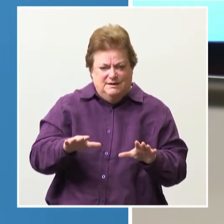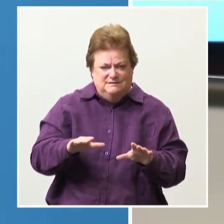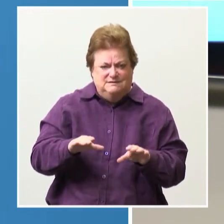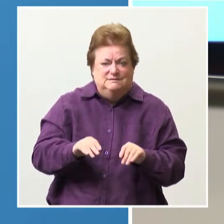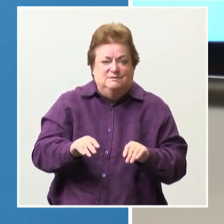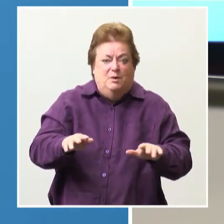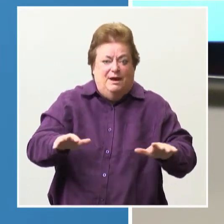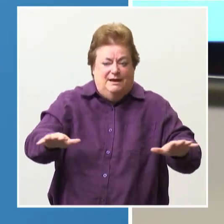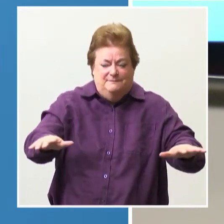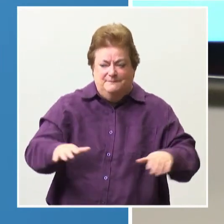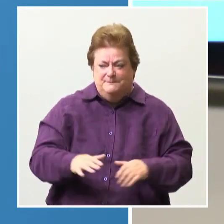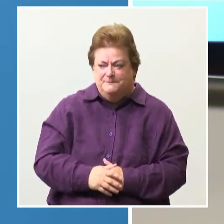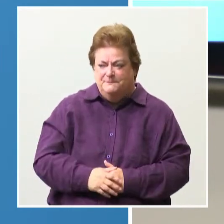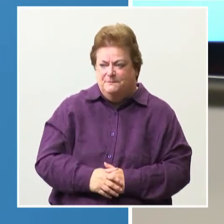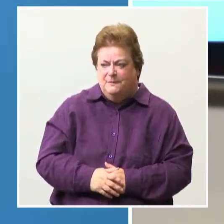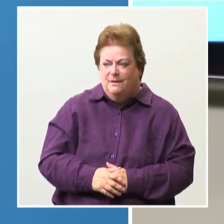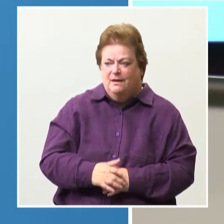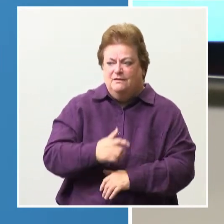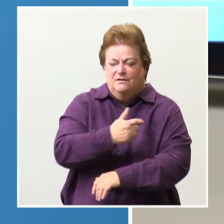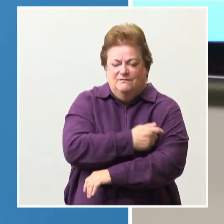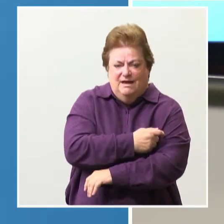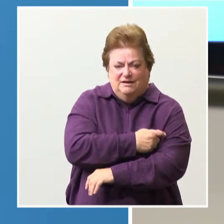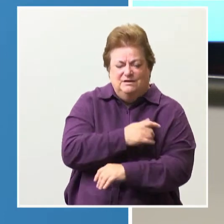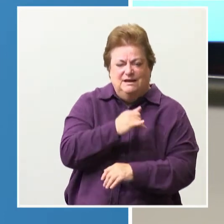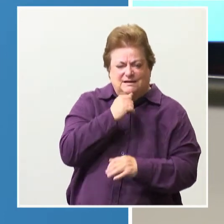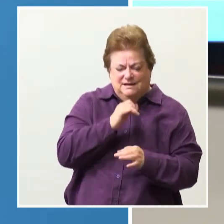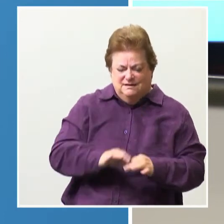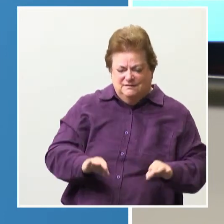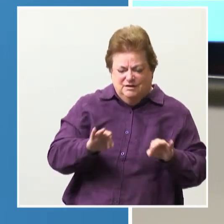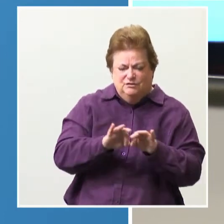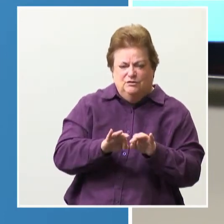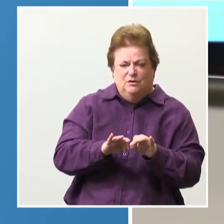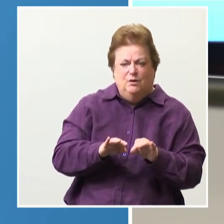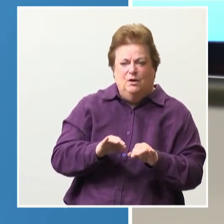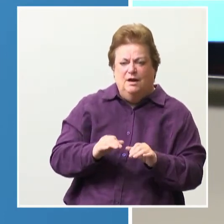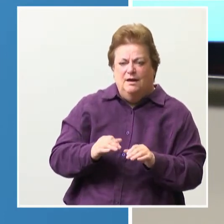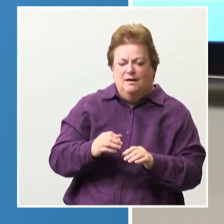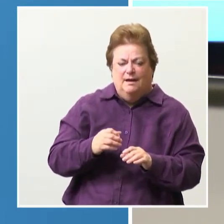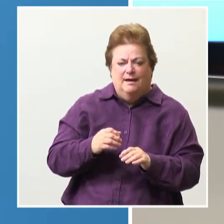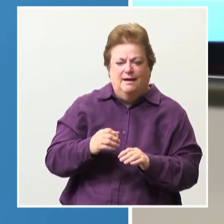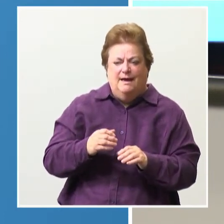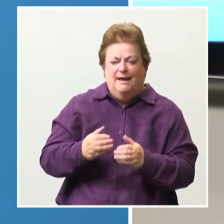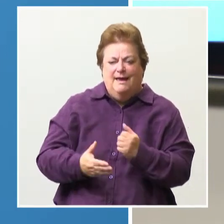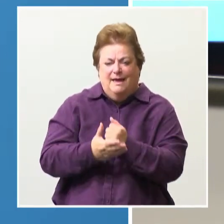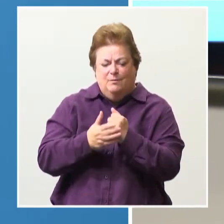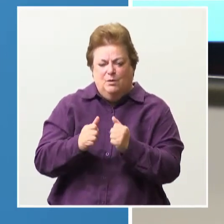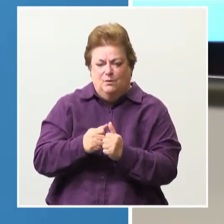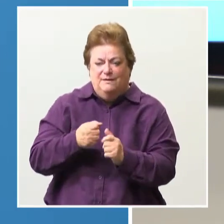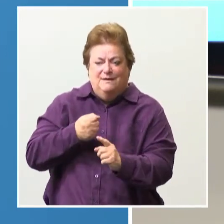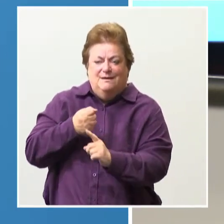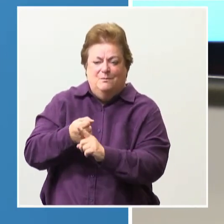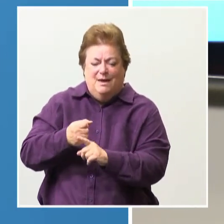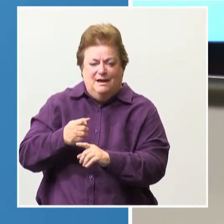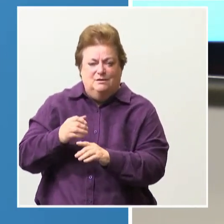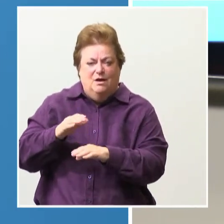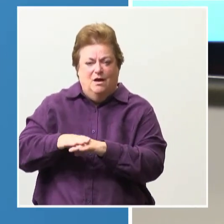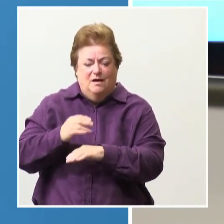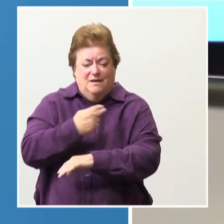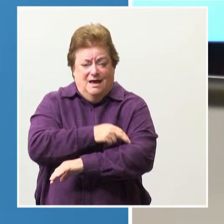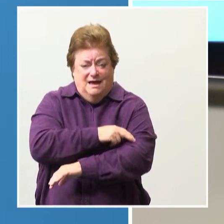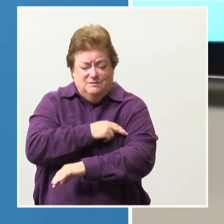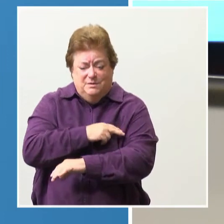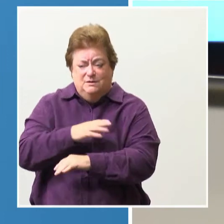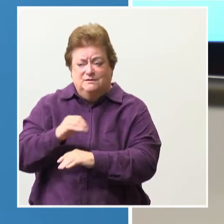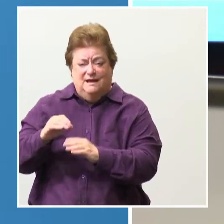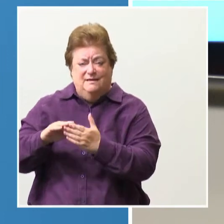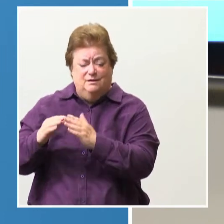Vaccination remains an essential tool to help reduce the impact of the virus on our hospitals and in our community. Within the last